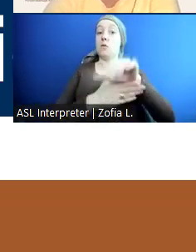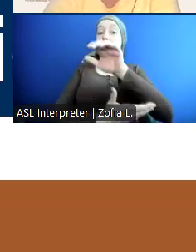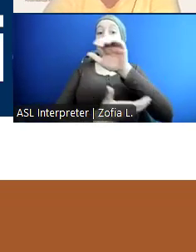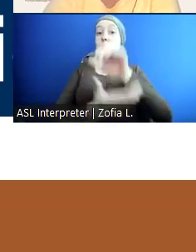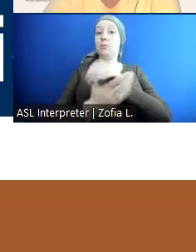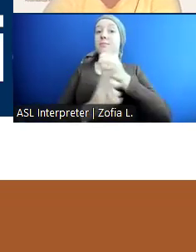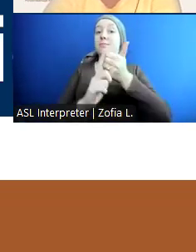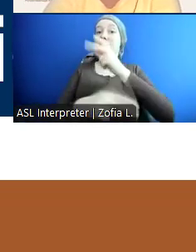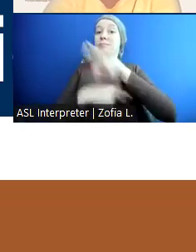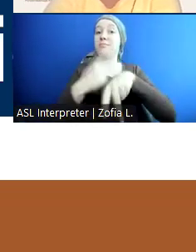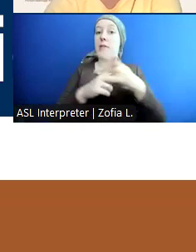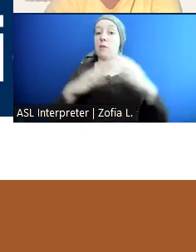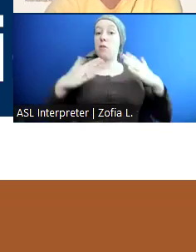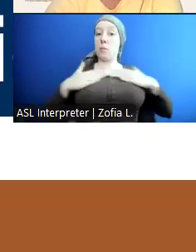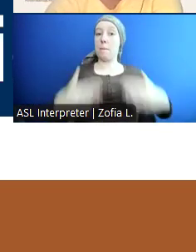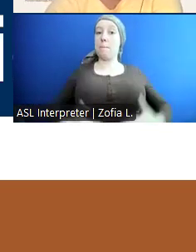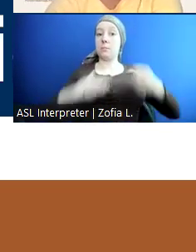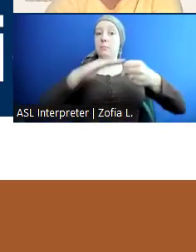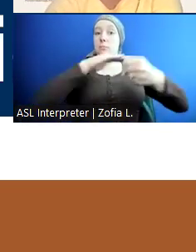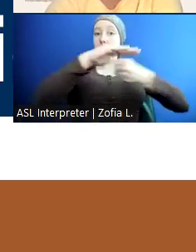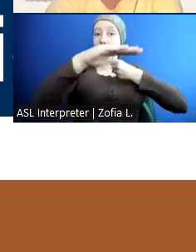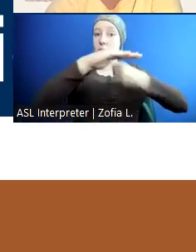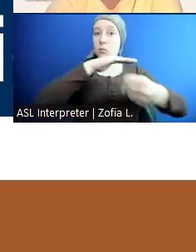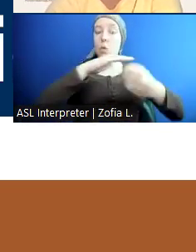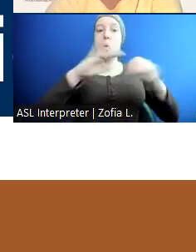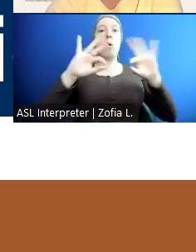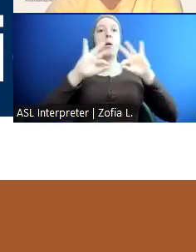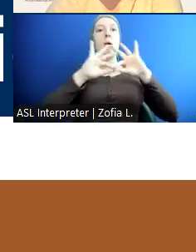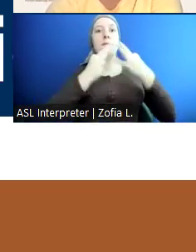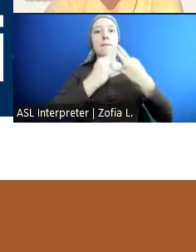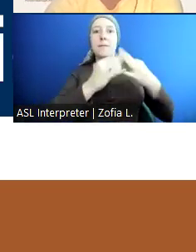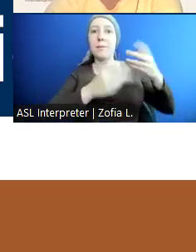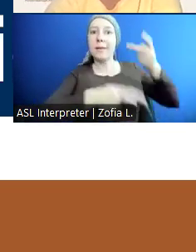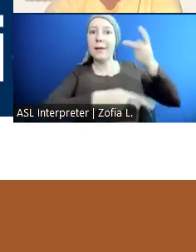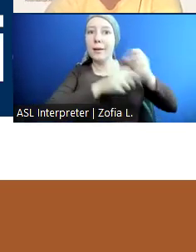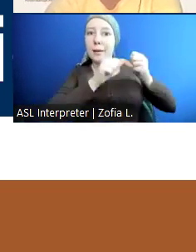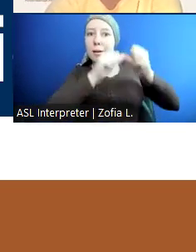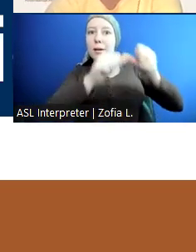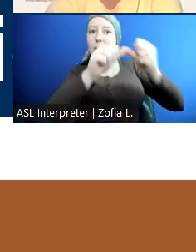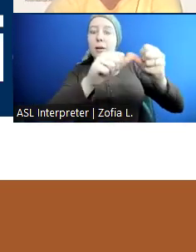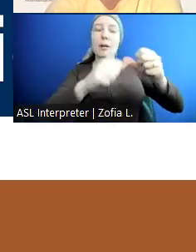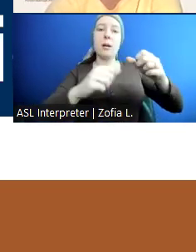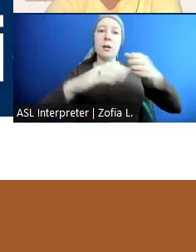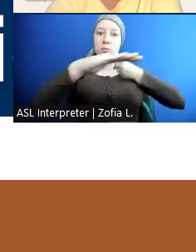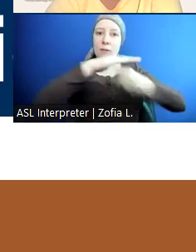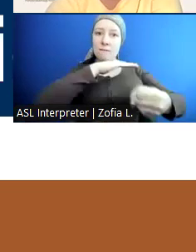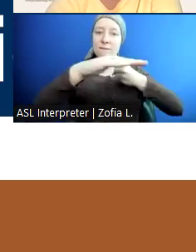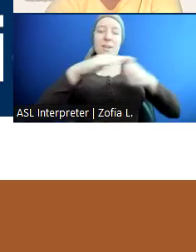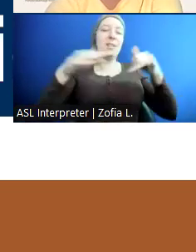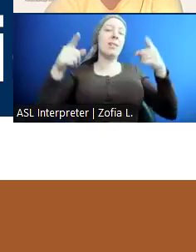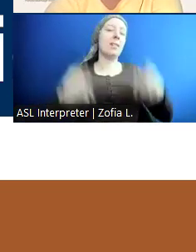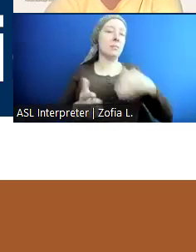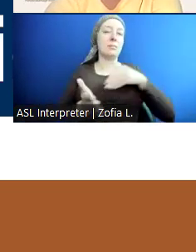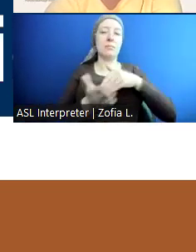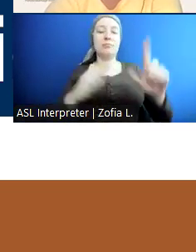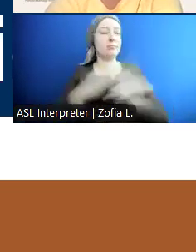of human trafficking or just a form of family perpetrated trafficking? That question comes up often. And,